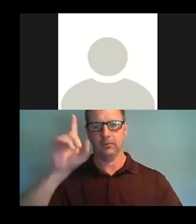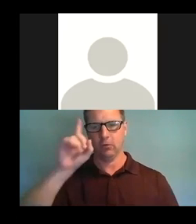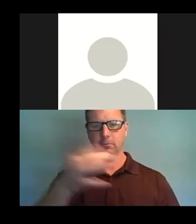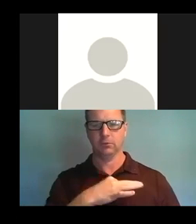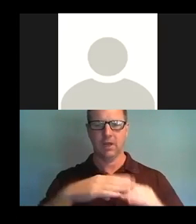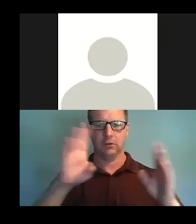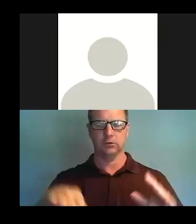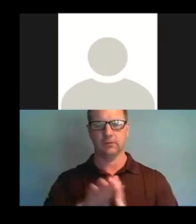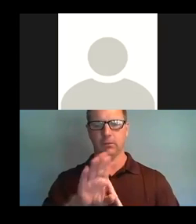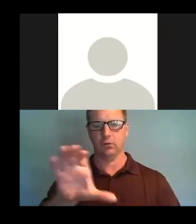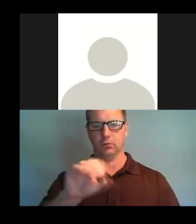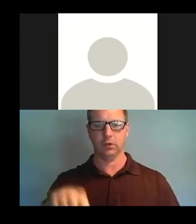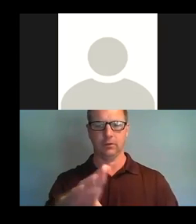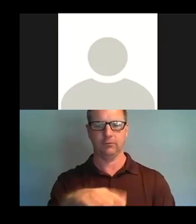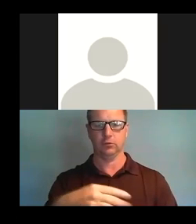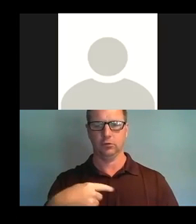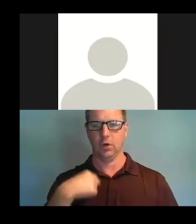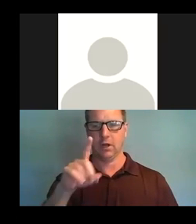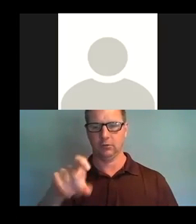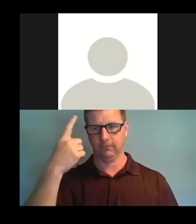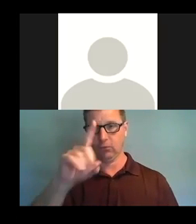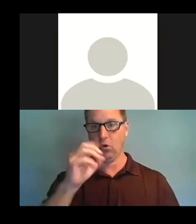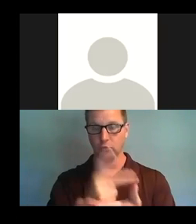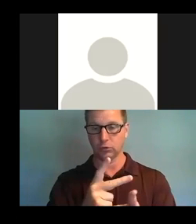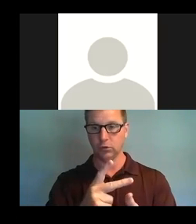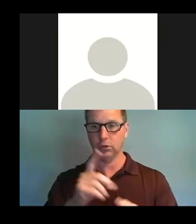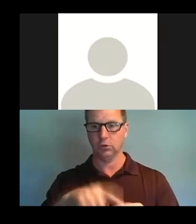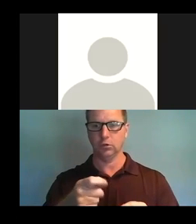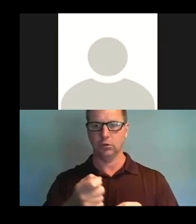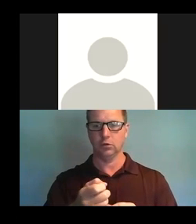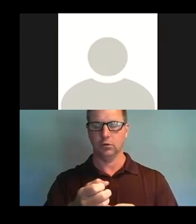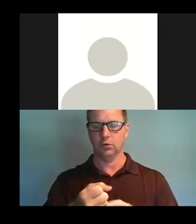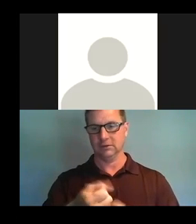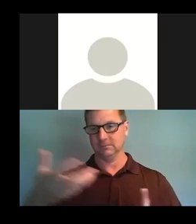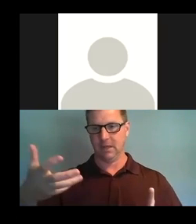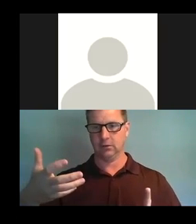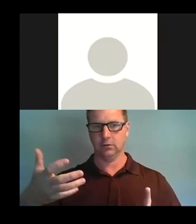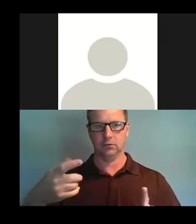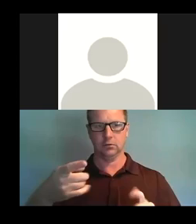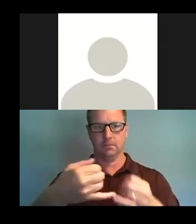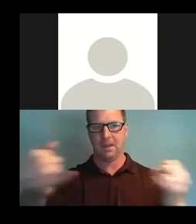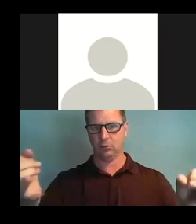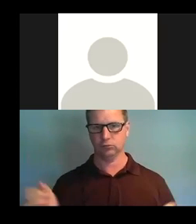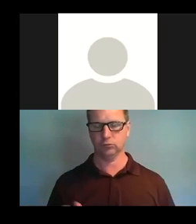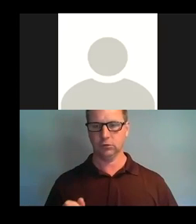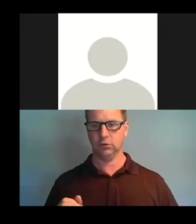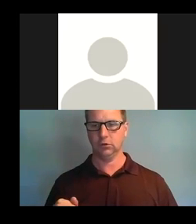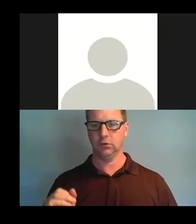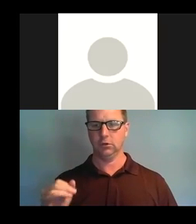Corporation. And this afternoon, we are asking for authorization to expand the boundaries for the